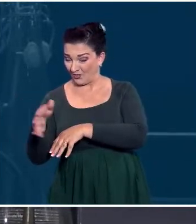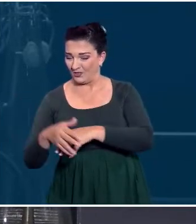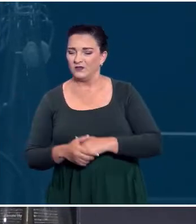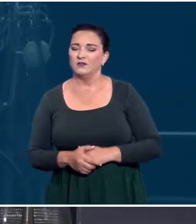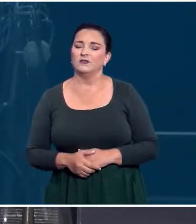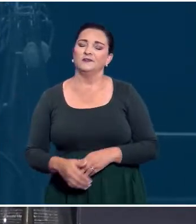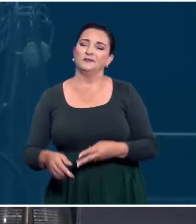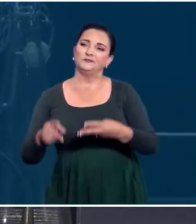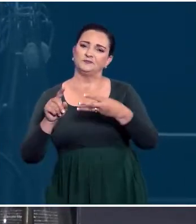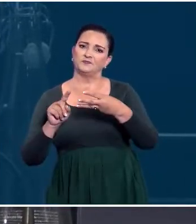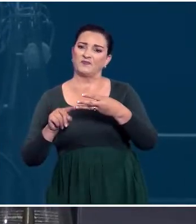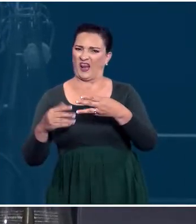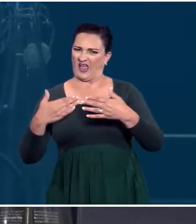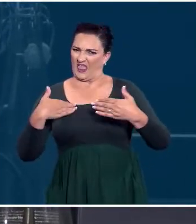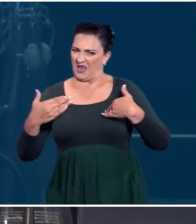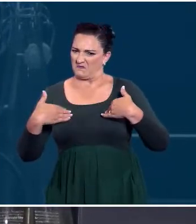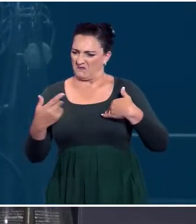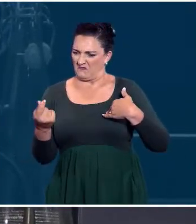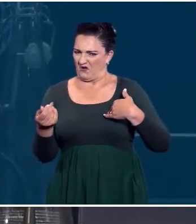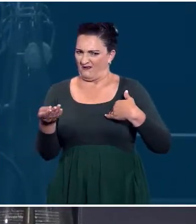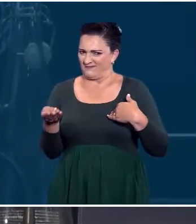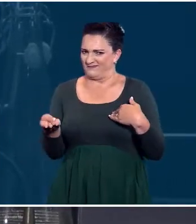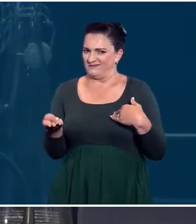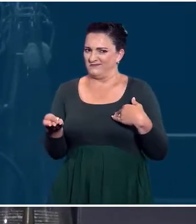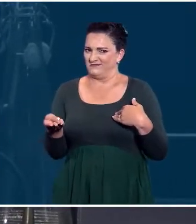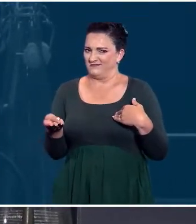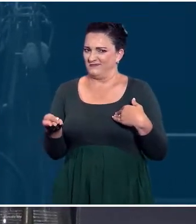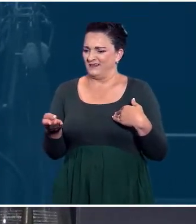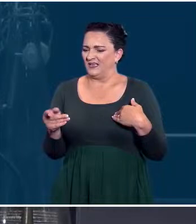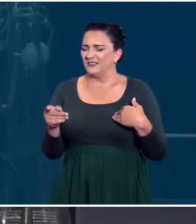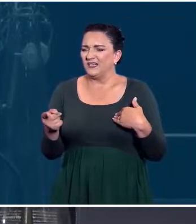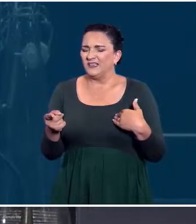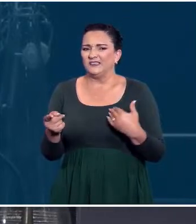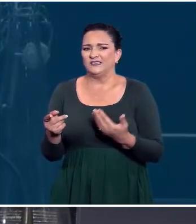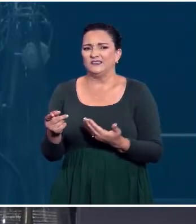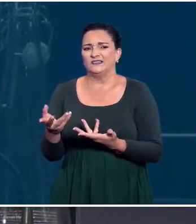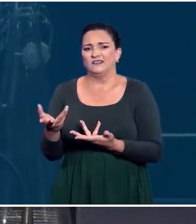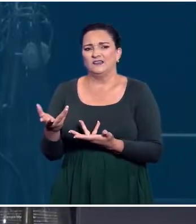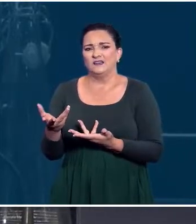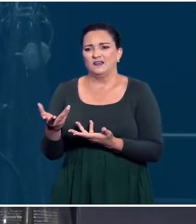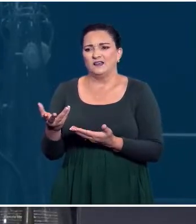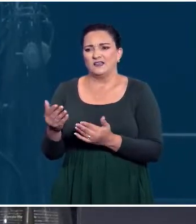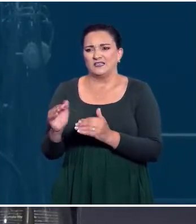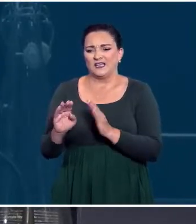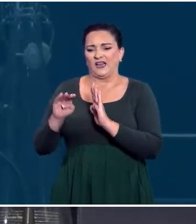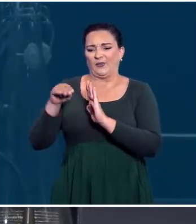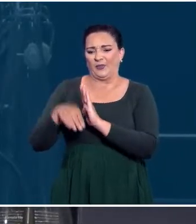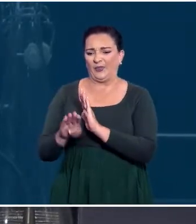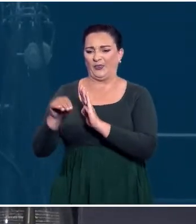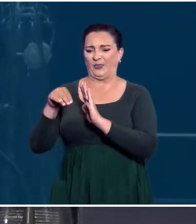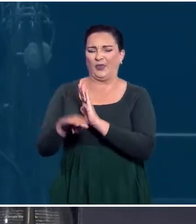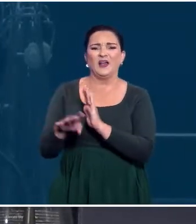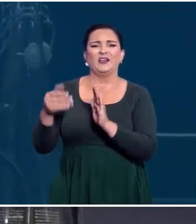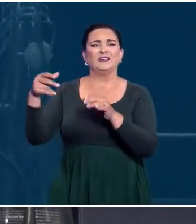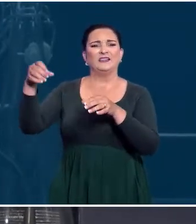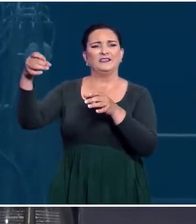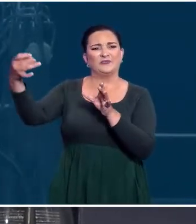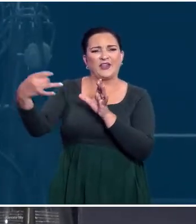whether admin prices, sticky admin prices, which, like electricity inflation